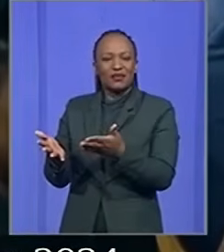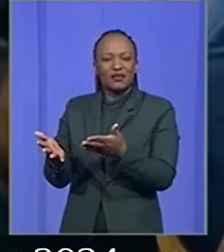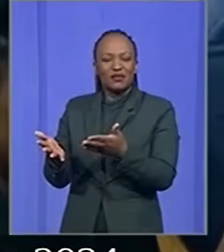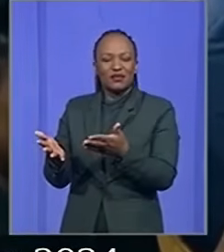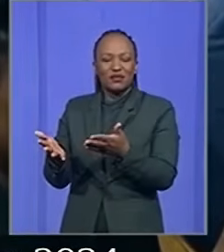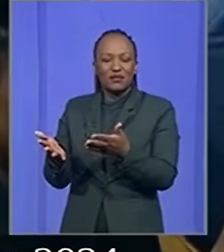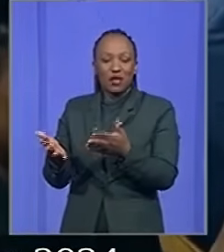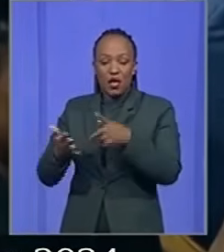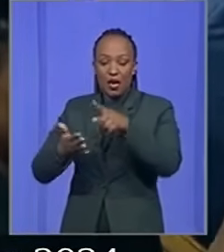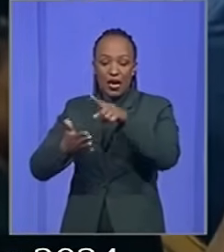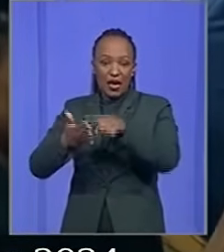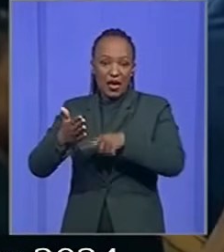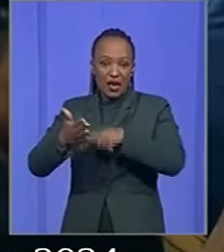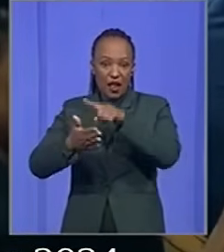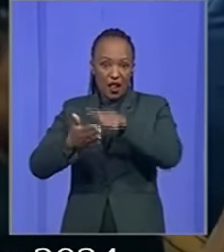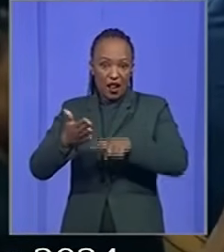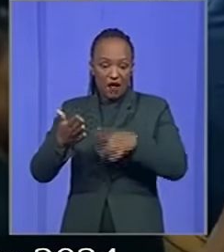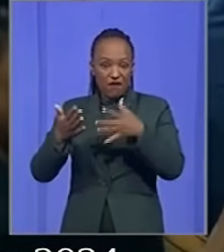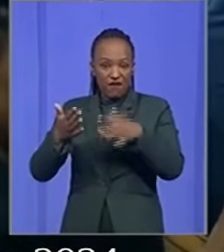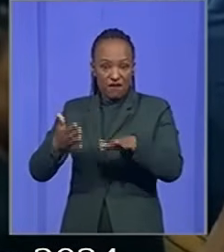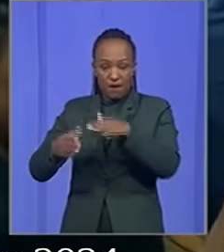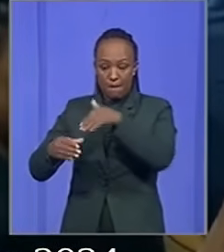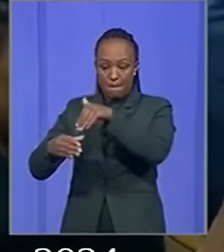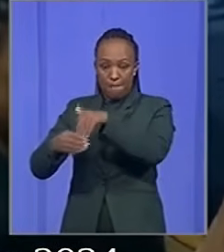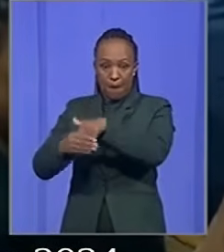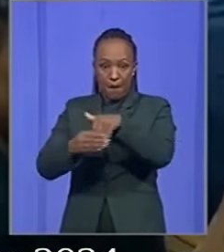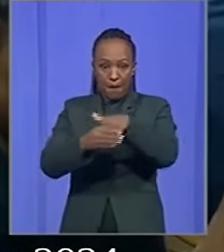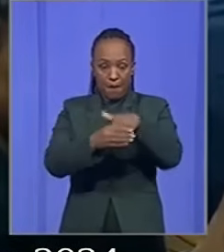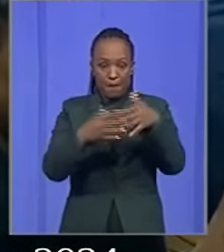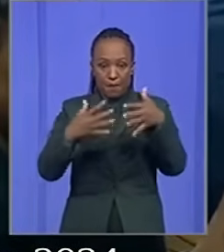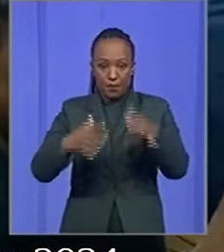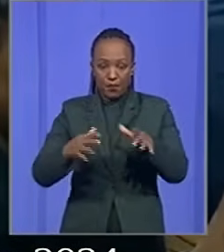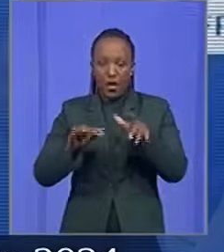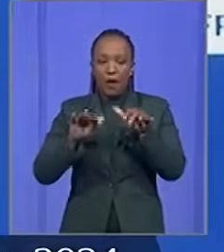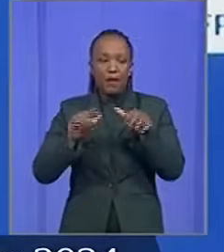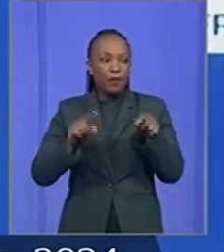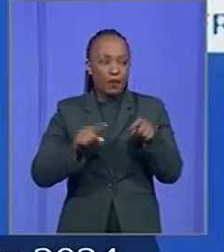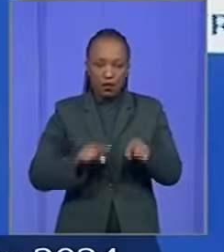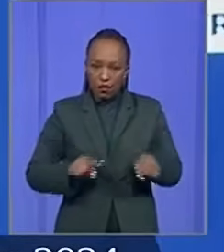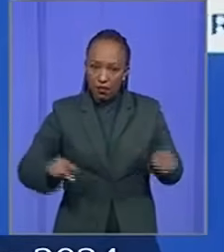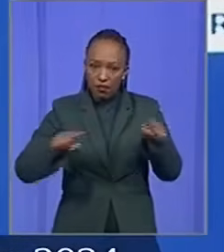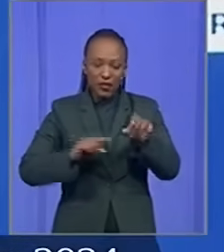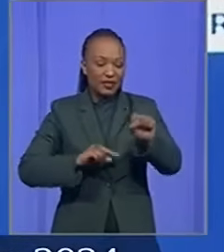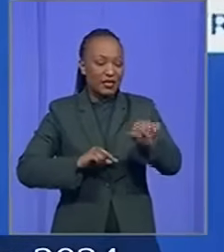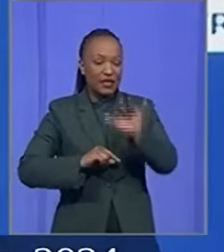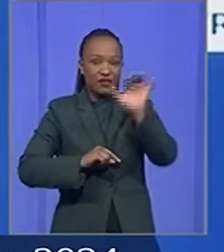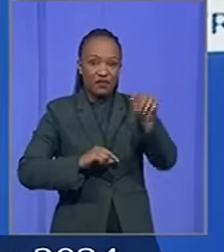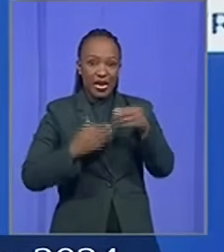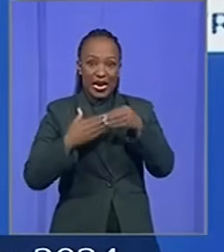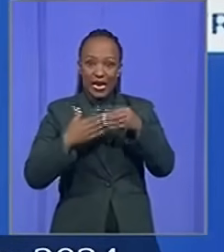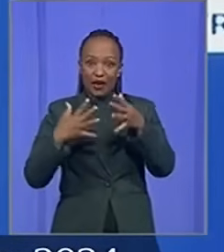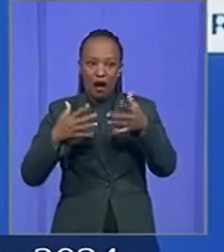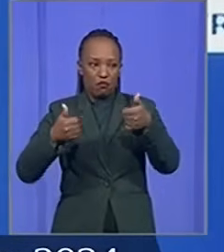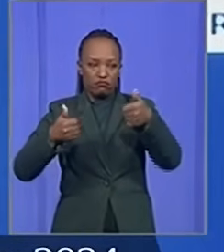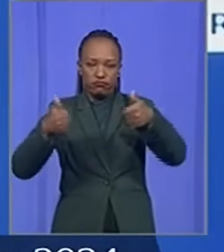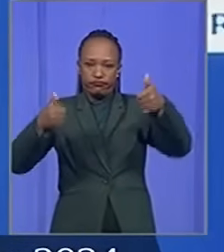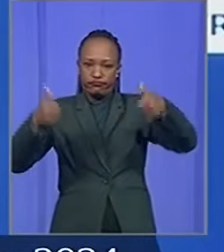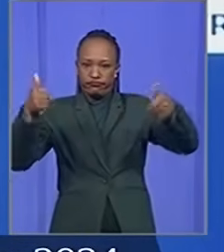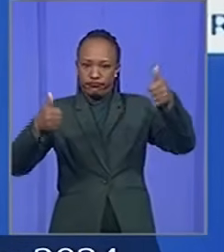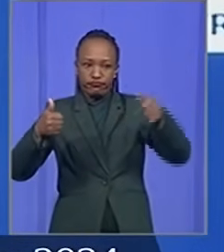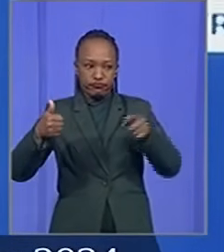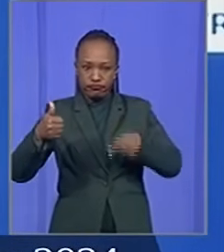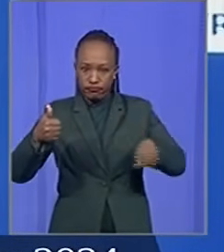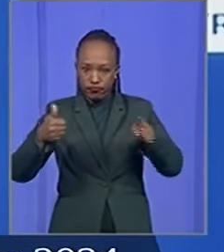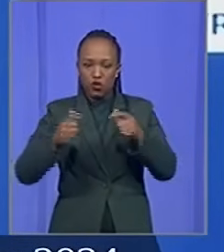What this election has made plain is that the people of South Africa expect their leaders to